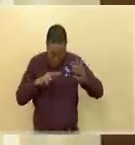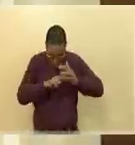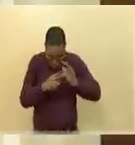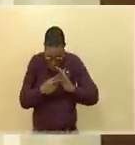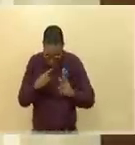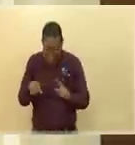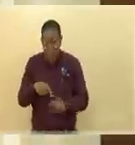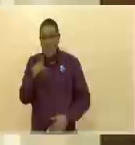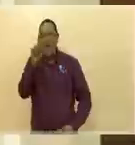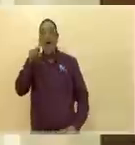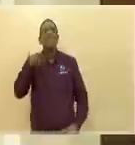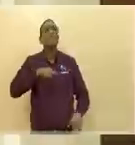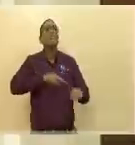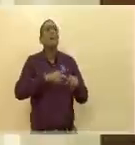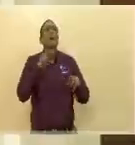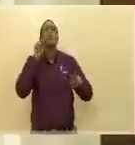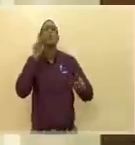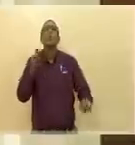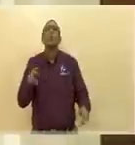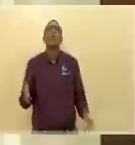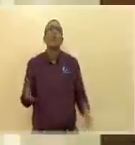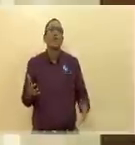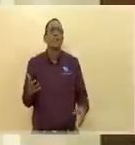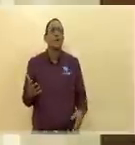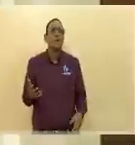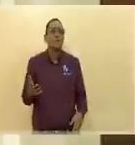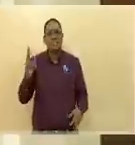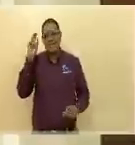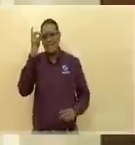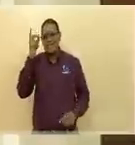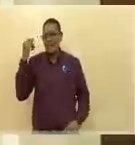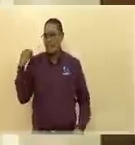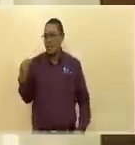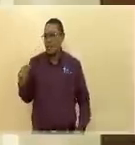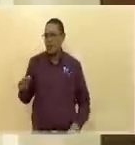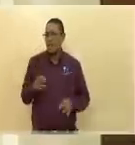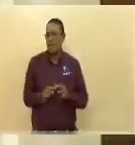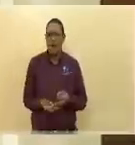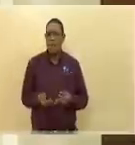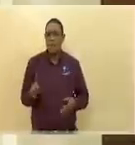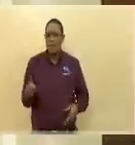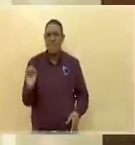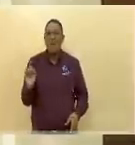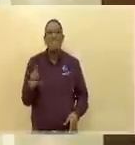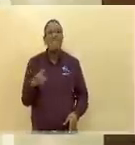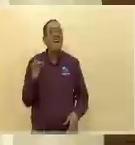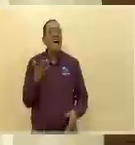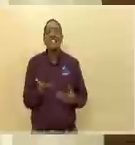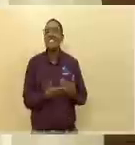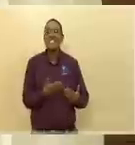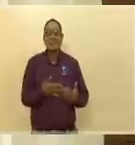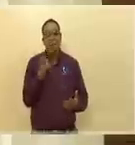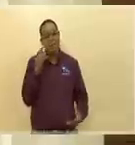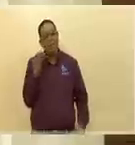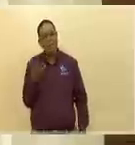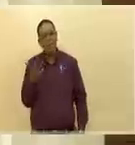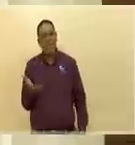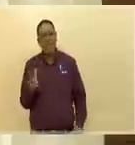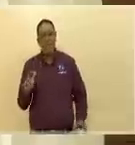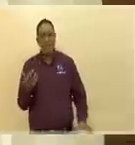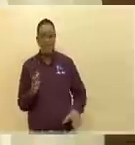when you have to start to look at tracing diseases and so forth in families. The opportunities